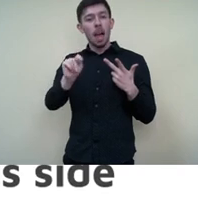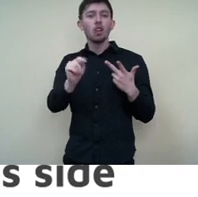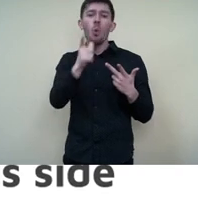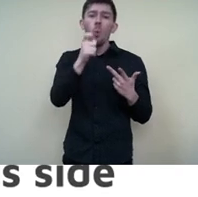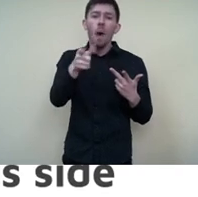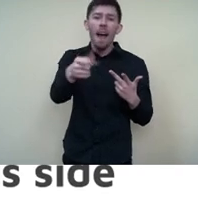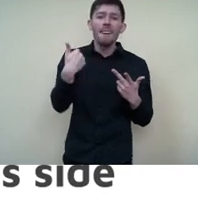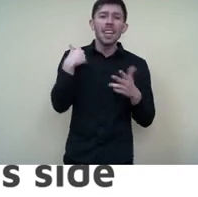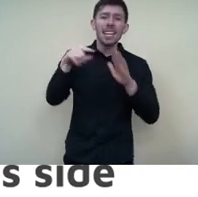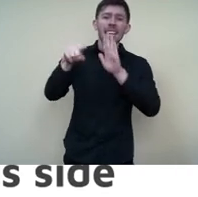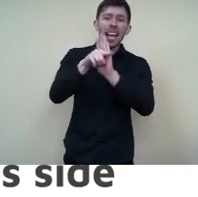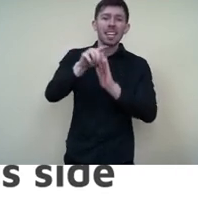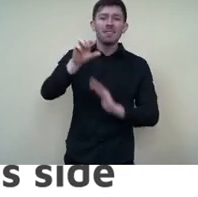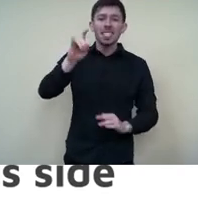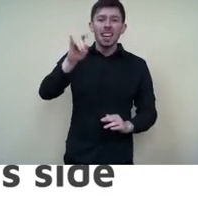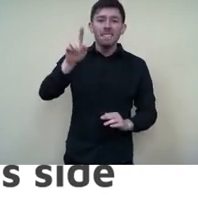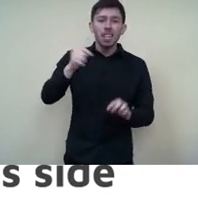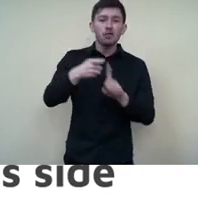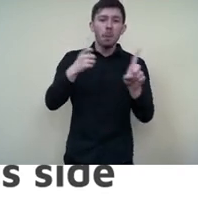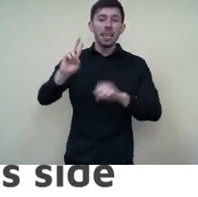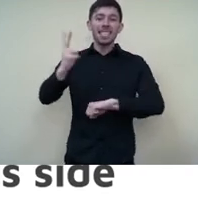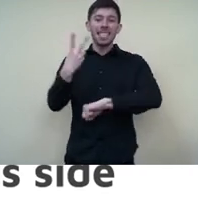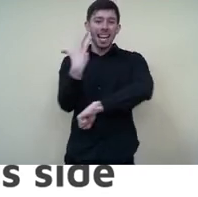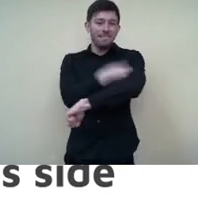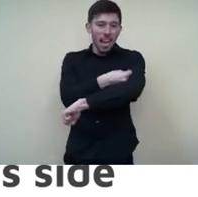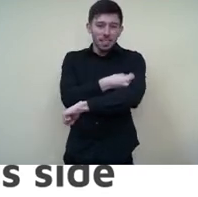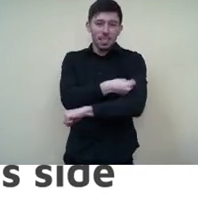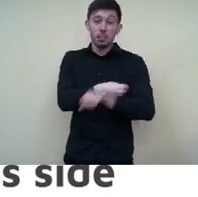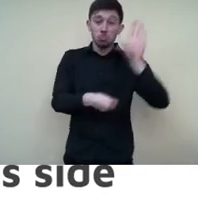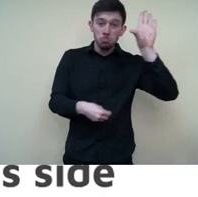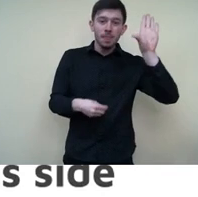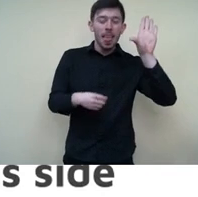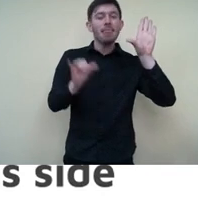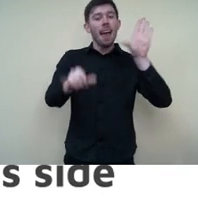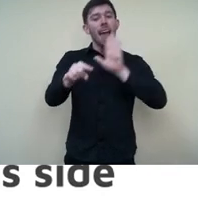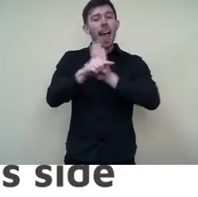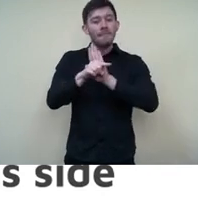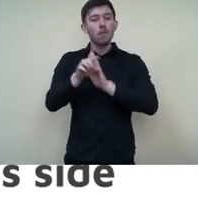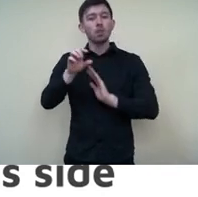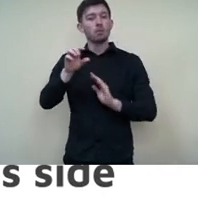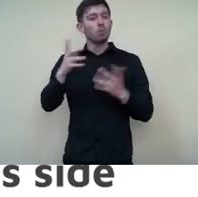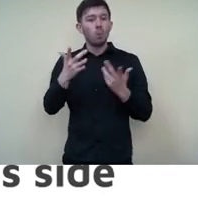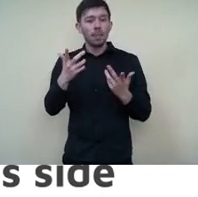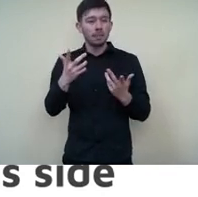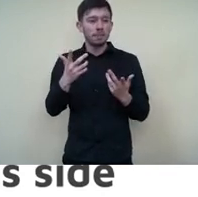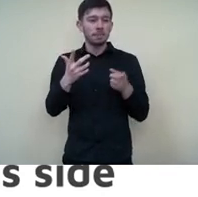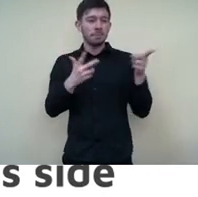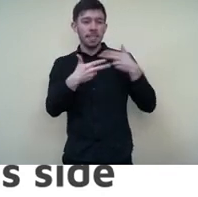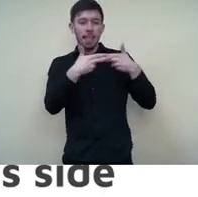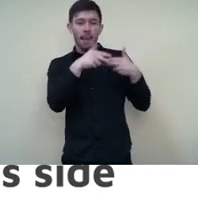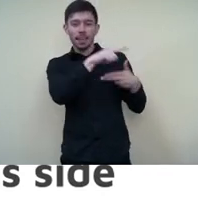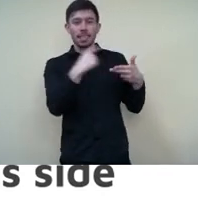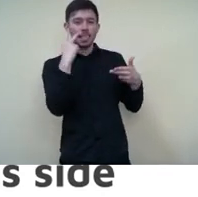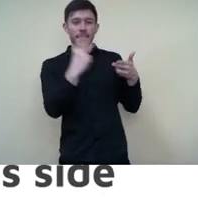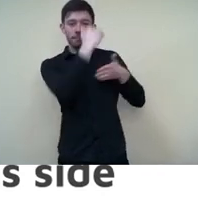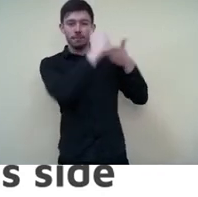dose? I know a lot of people have. And when I say an adverse reaction, I mean any of these symptoms listed on the slide. Maybe a